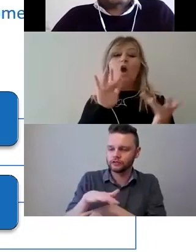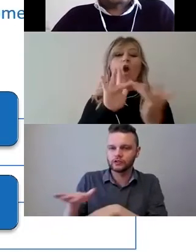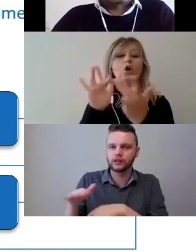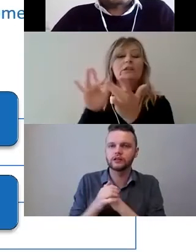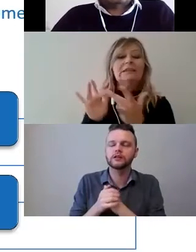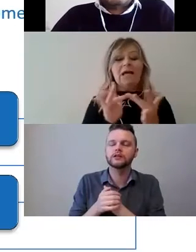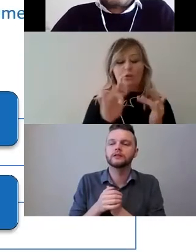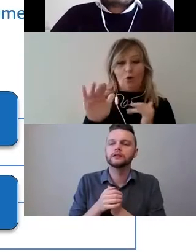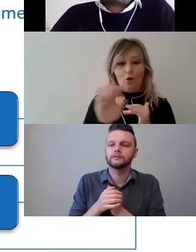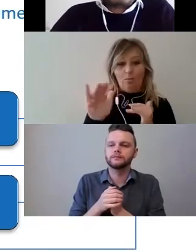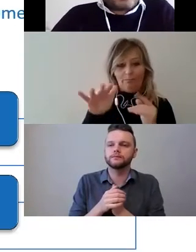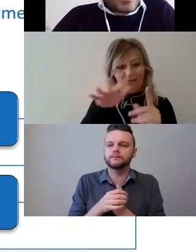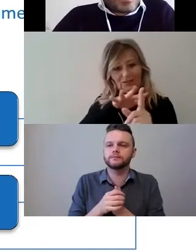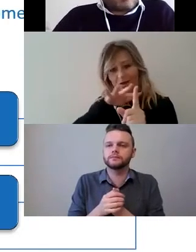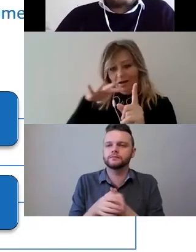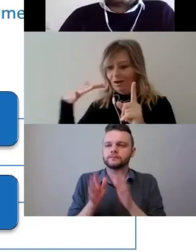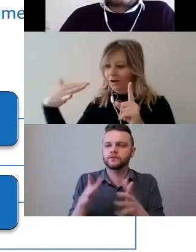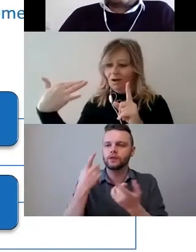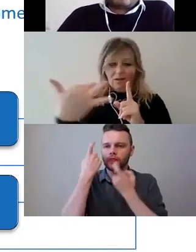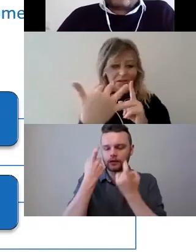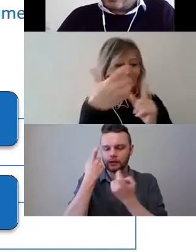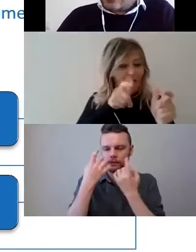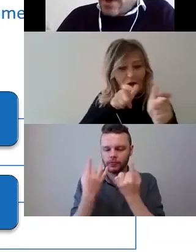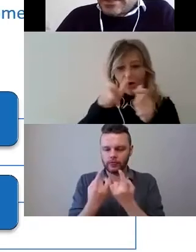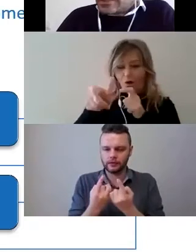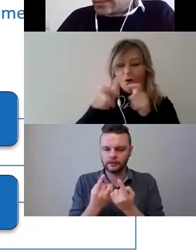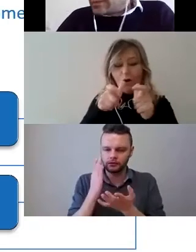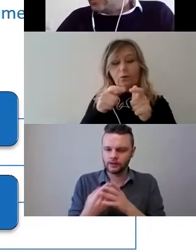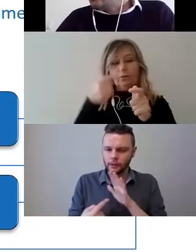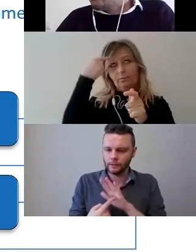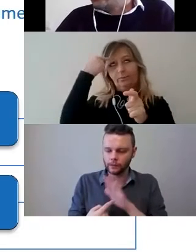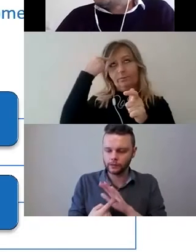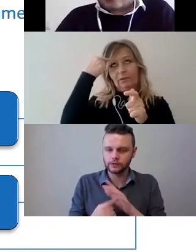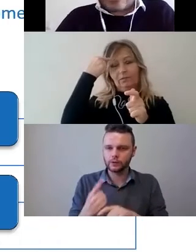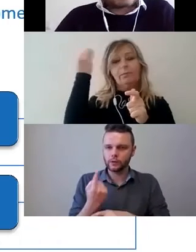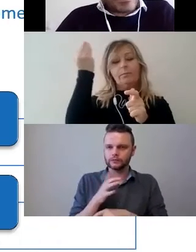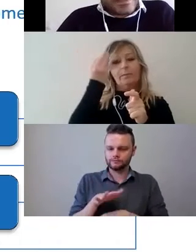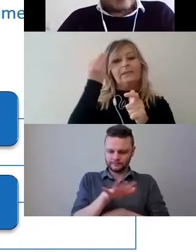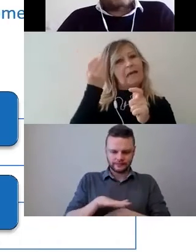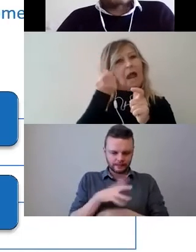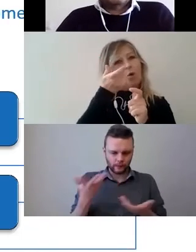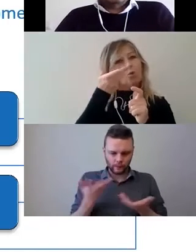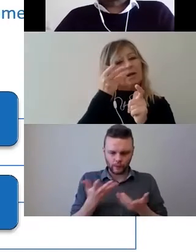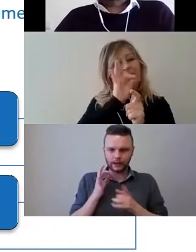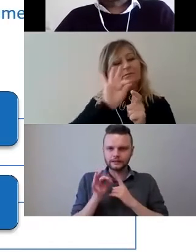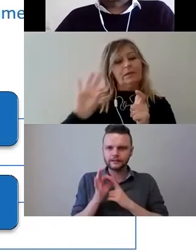accompanied child, has to consider a couple of things as important. One is the setting where to conduct the